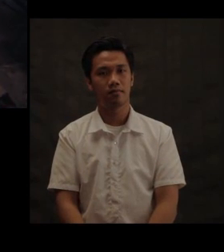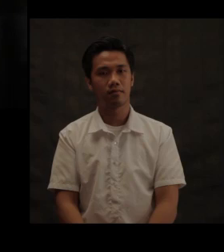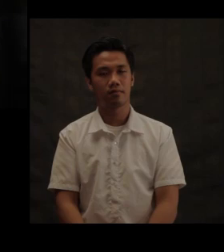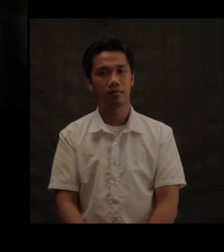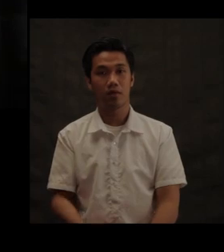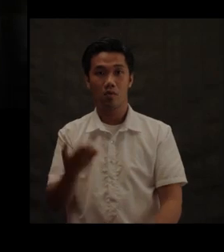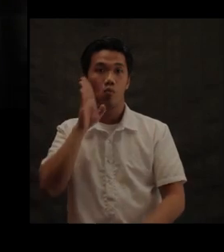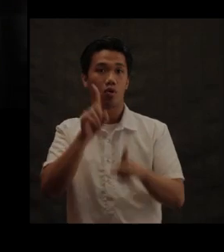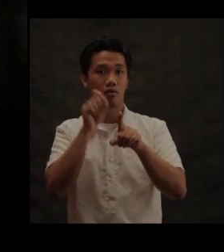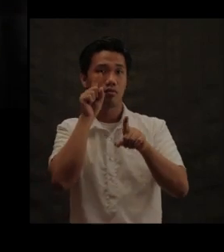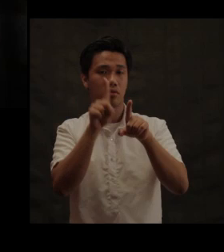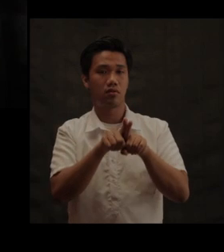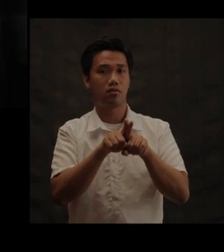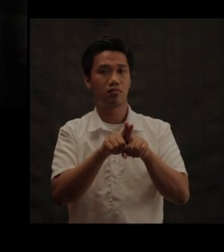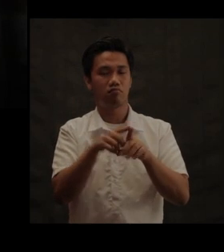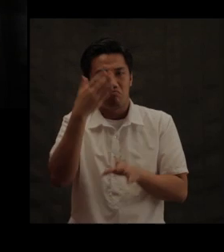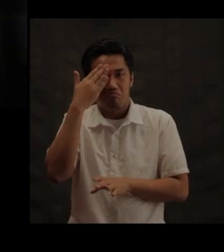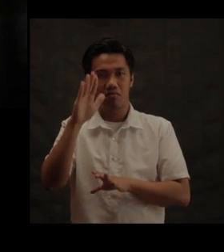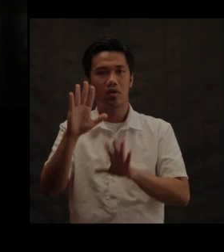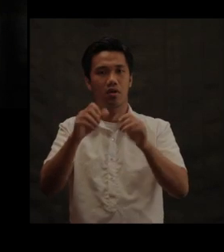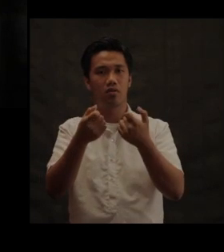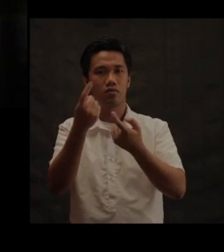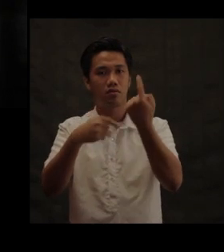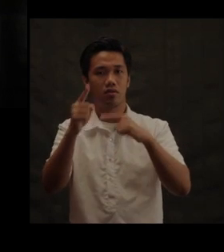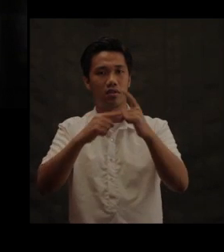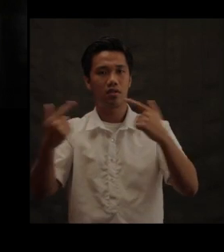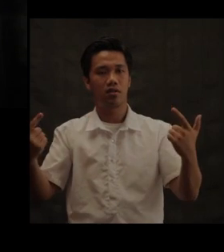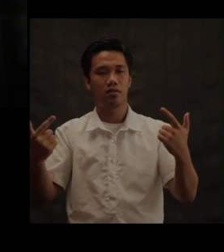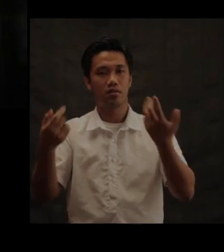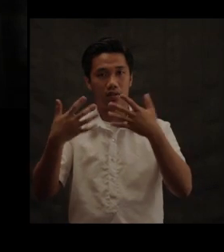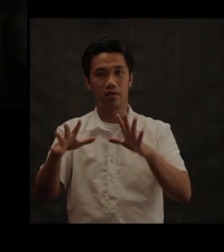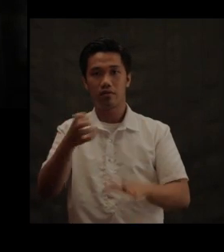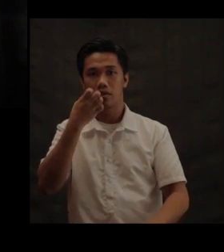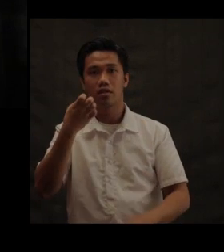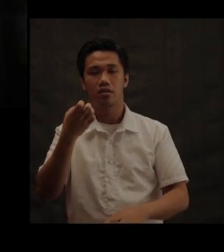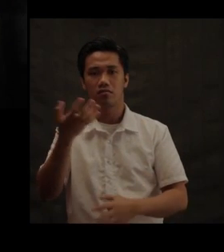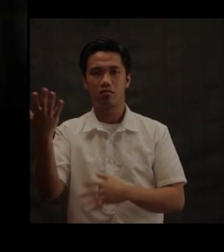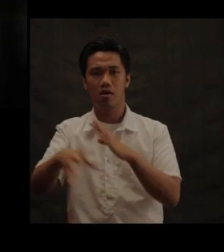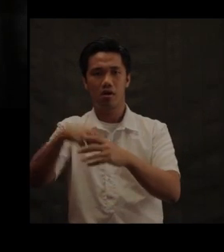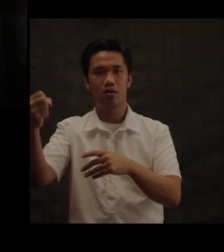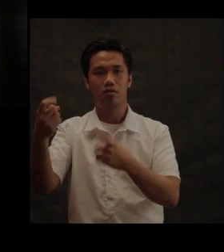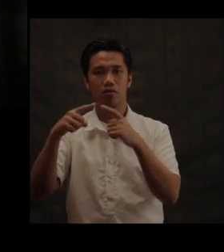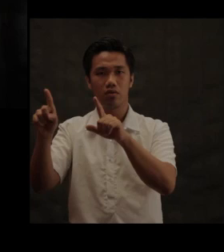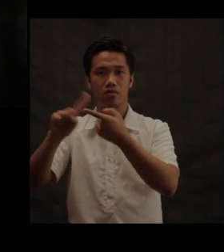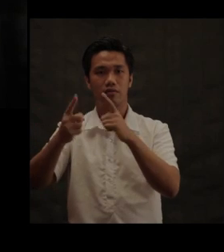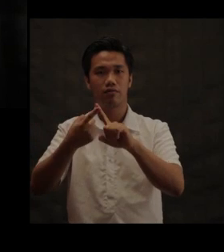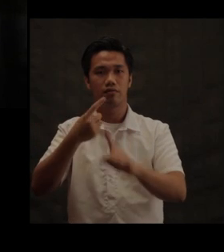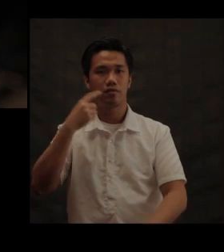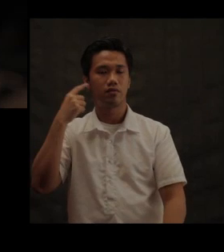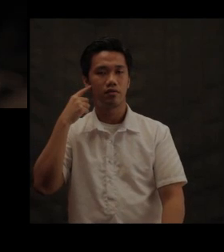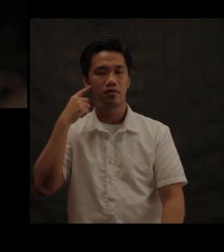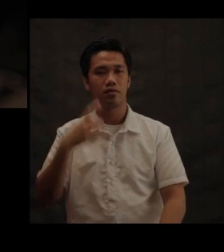Yung mga kapatid niya po, hindi sila marunong masyadong mag-site. Pagkatapos niyang kumain, lalabas na siya, pupunta na siya sa mga kaibigan niyang mga